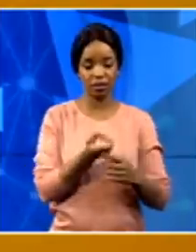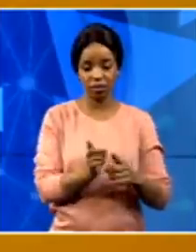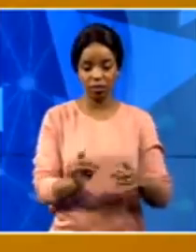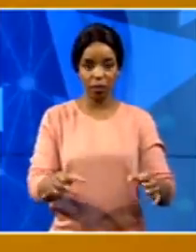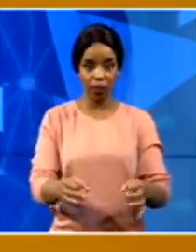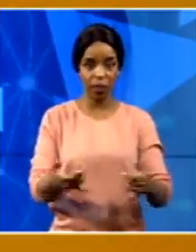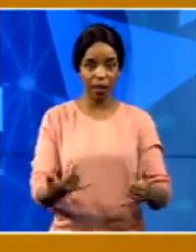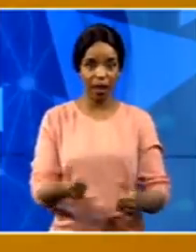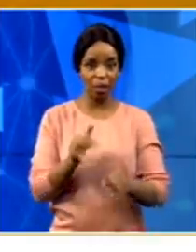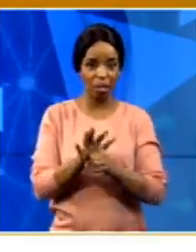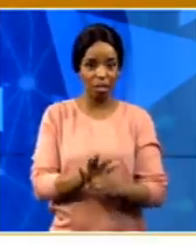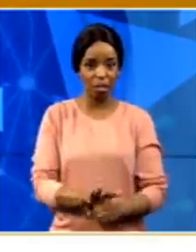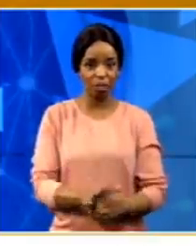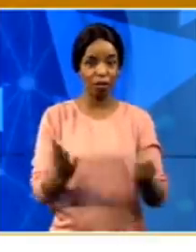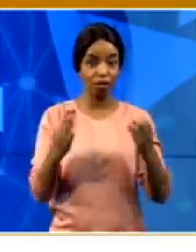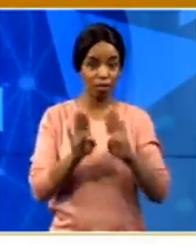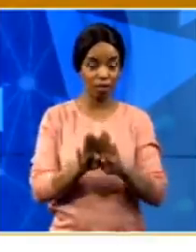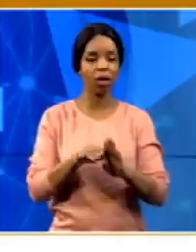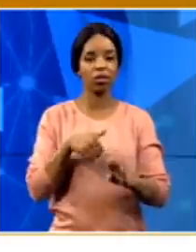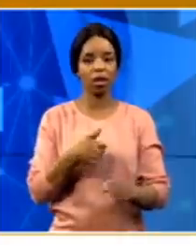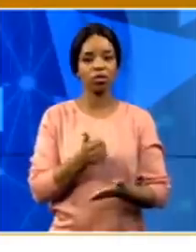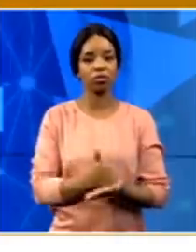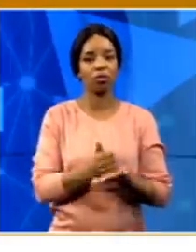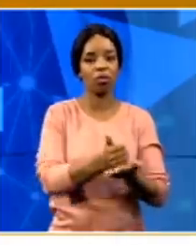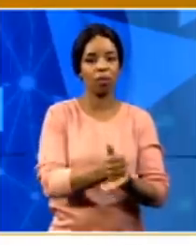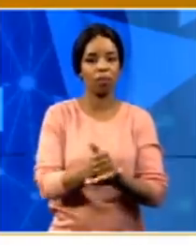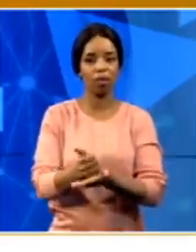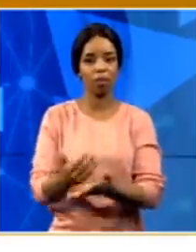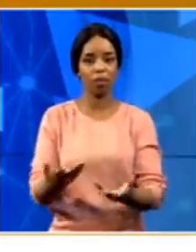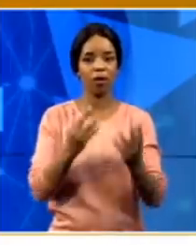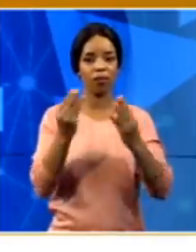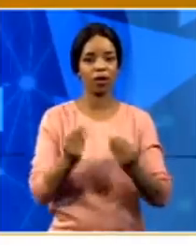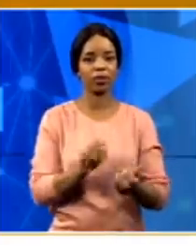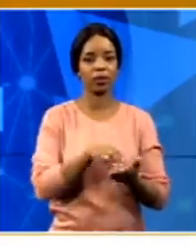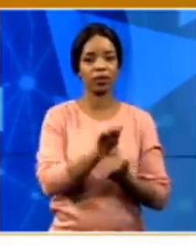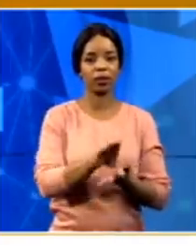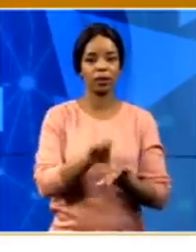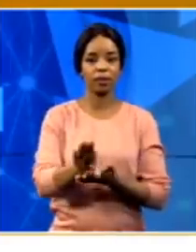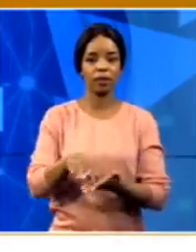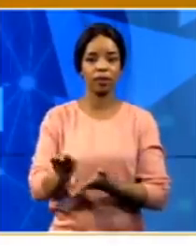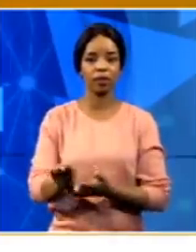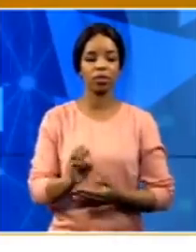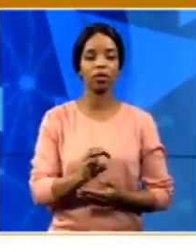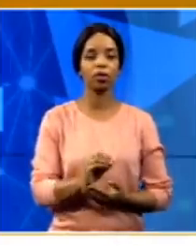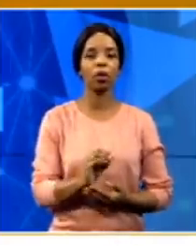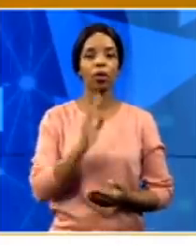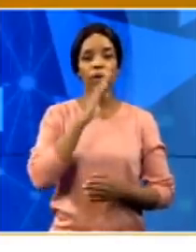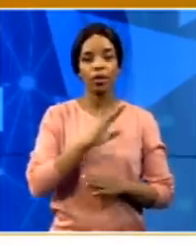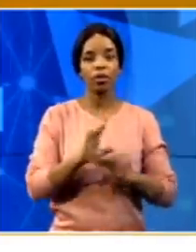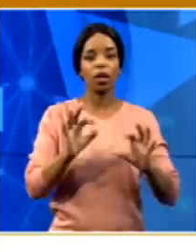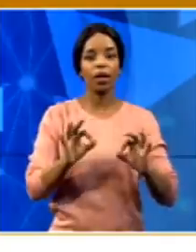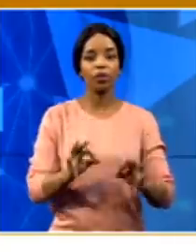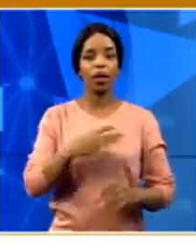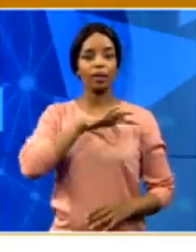lockdown. During this period, a lot of companies have closed, which has led to staff being without work and therefore without a regular